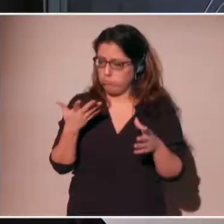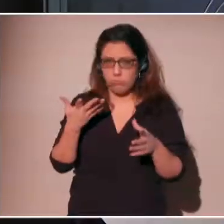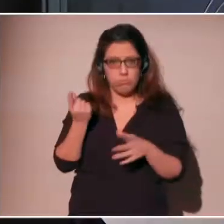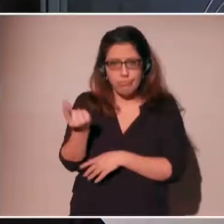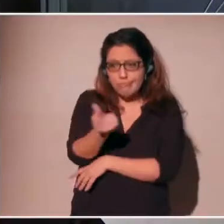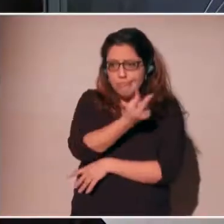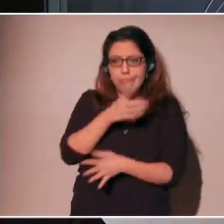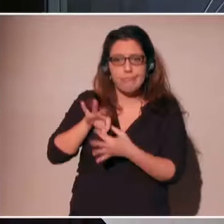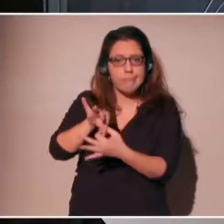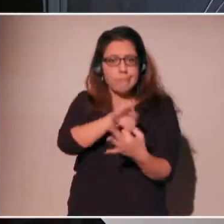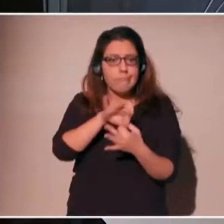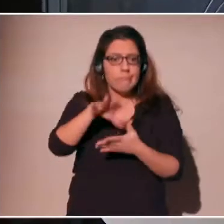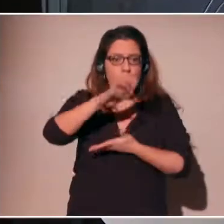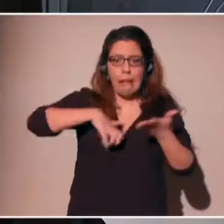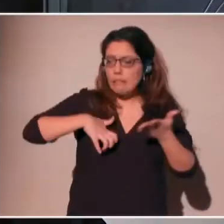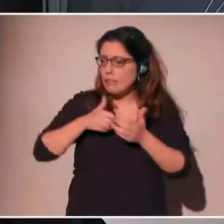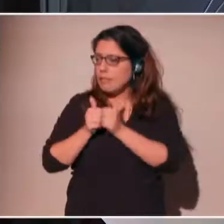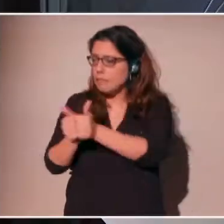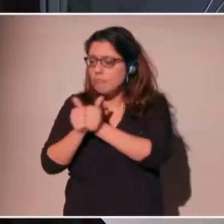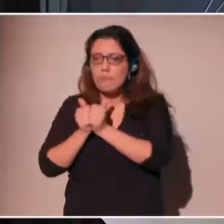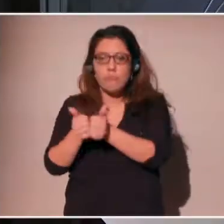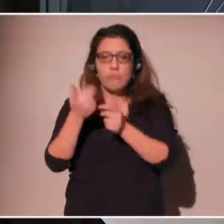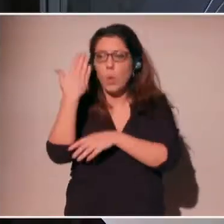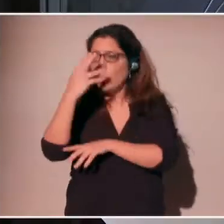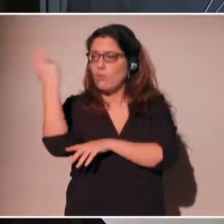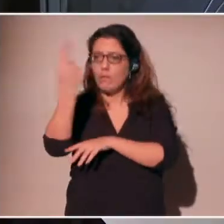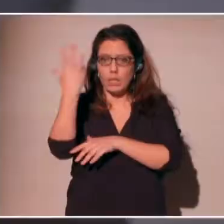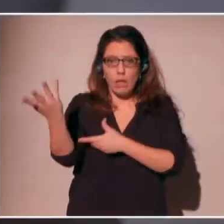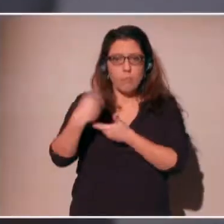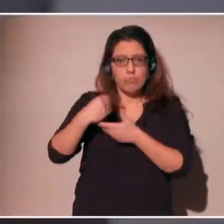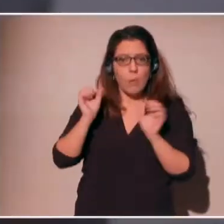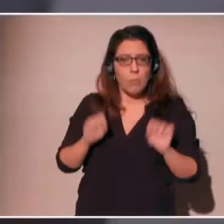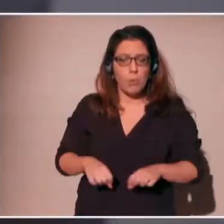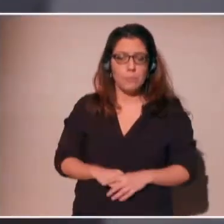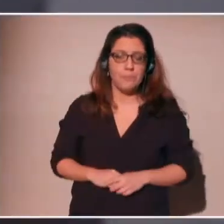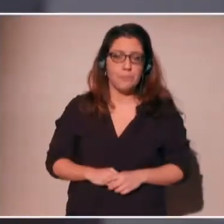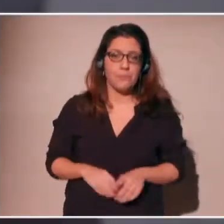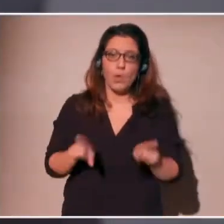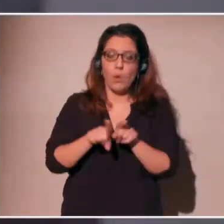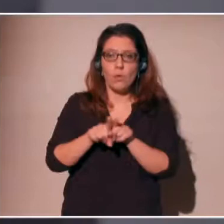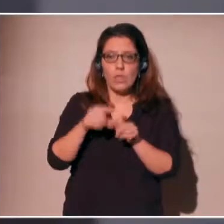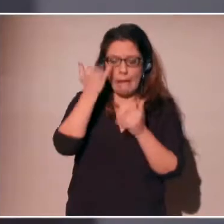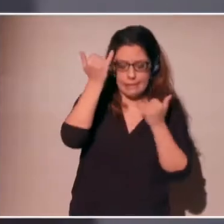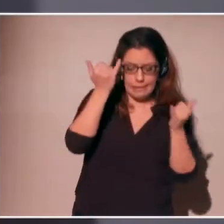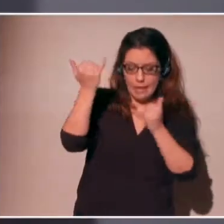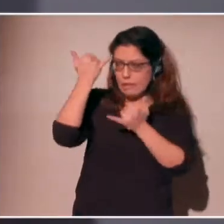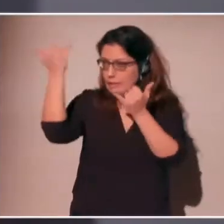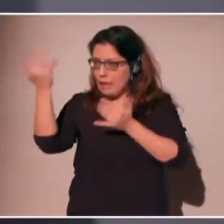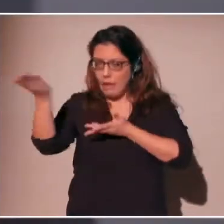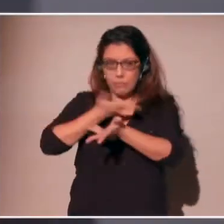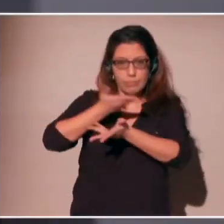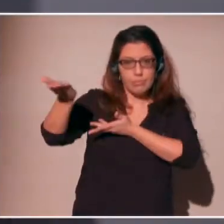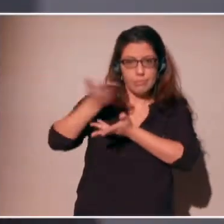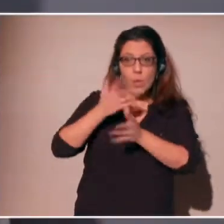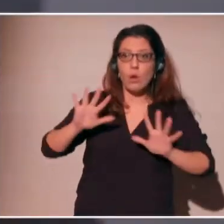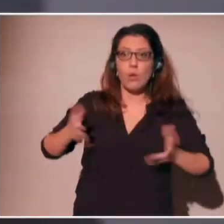magic recipe, but we don't see any hindrances, or we don't see why we wouldn't cooperate with academics and write publications and articles with